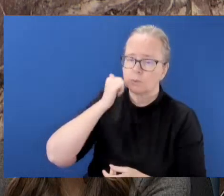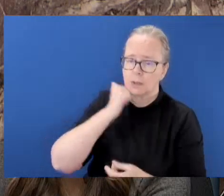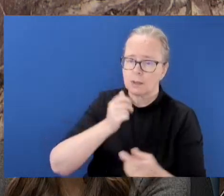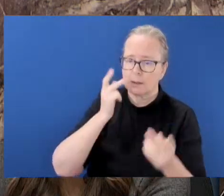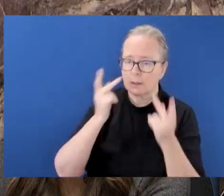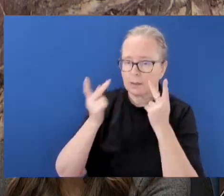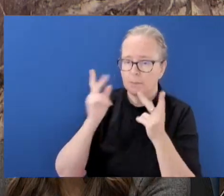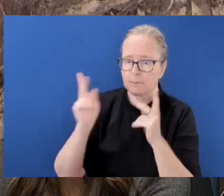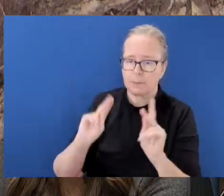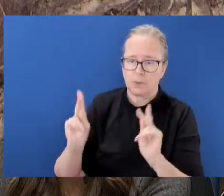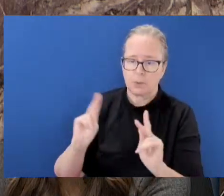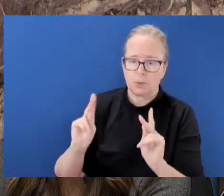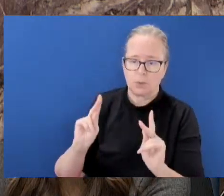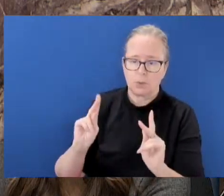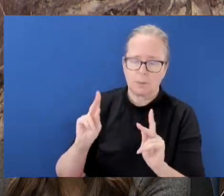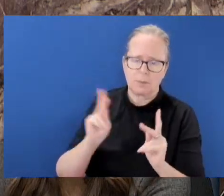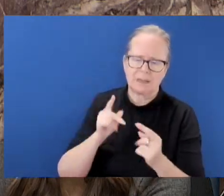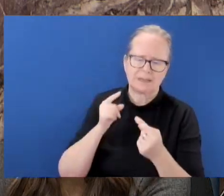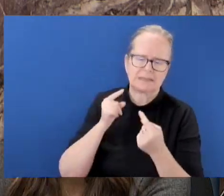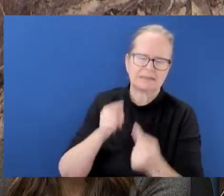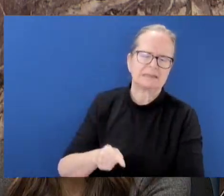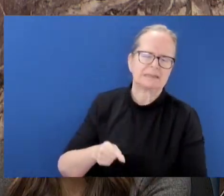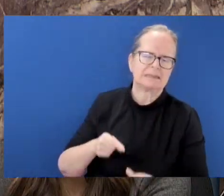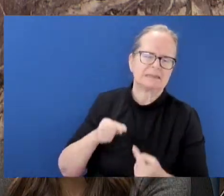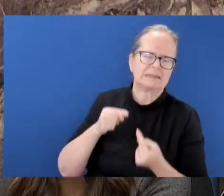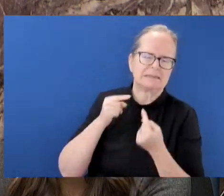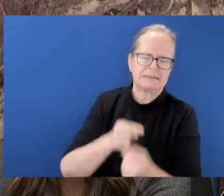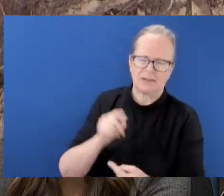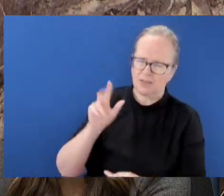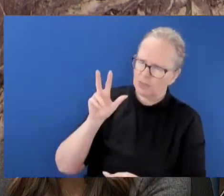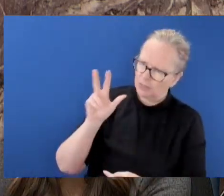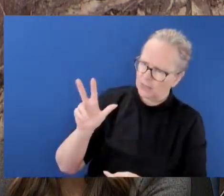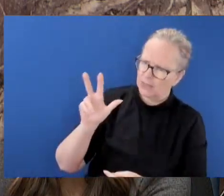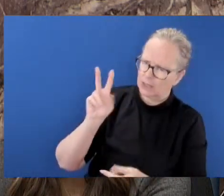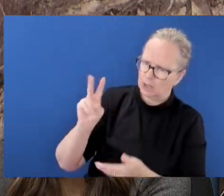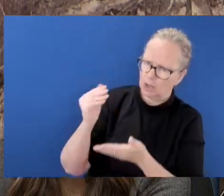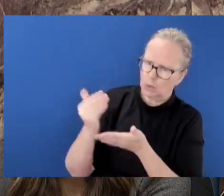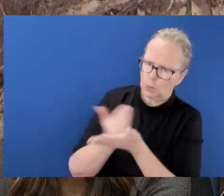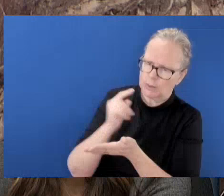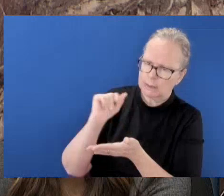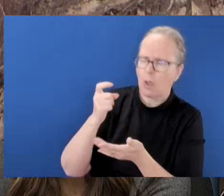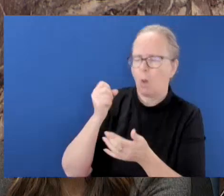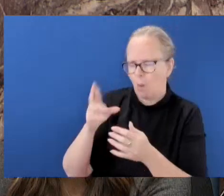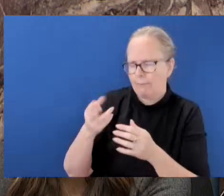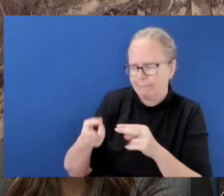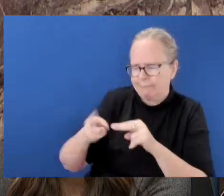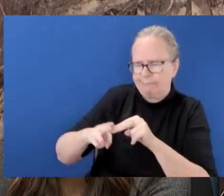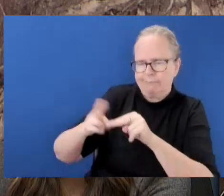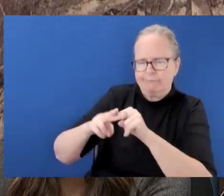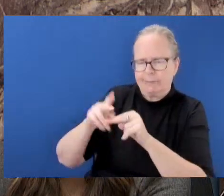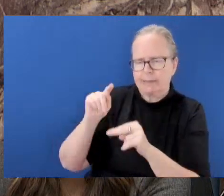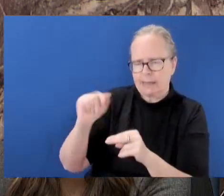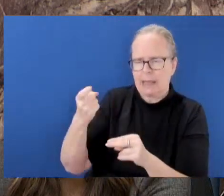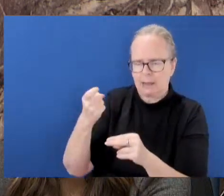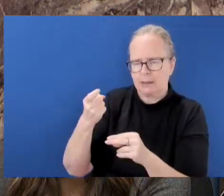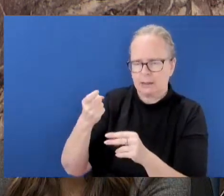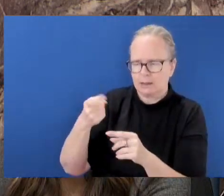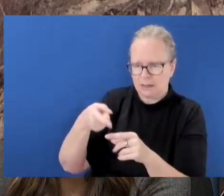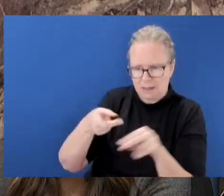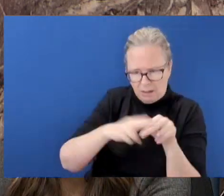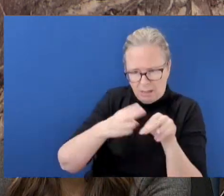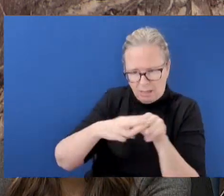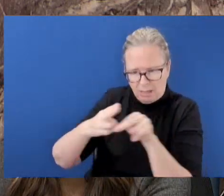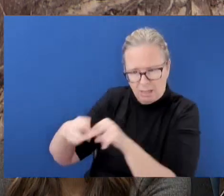taxes, punishing fuel taxes and carbon taxes. And that lands squarely on the shoulders of this